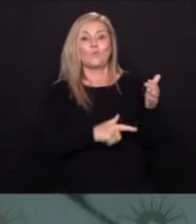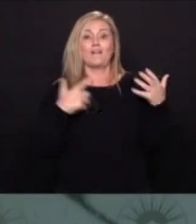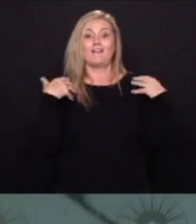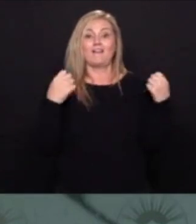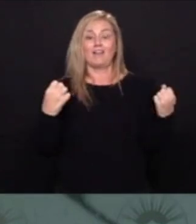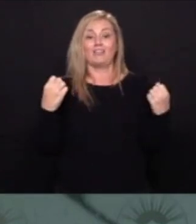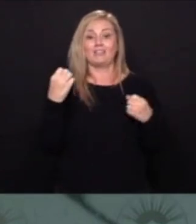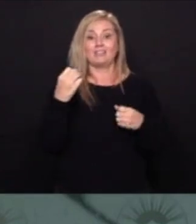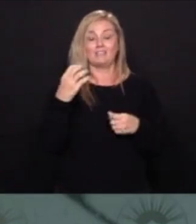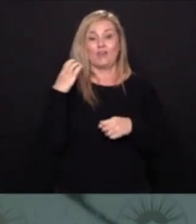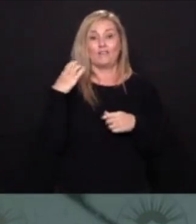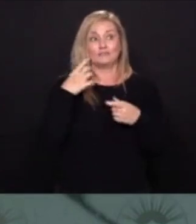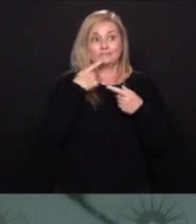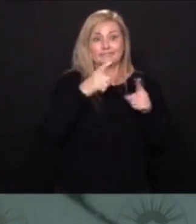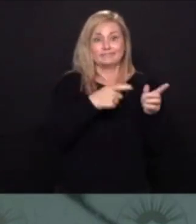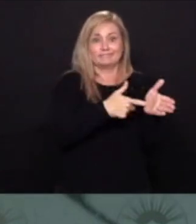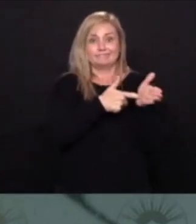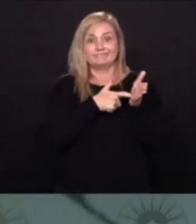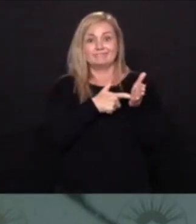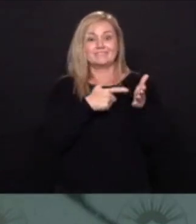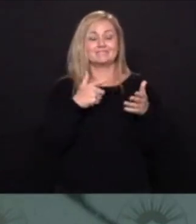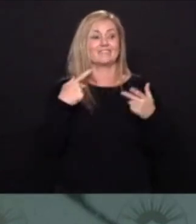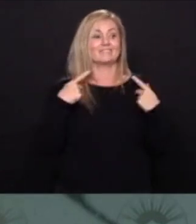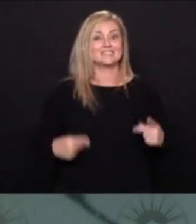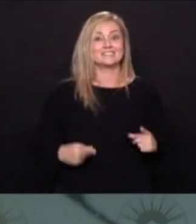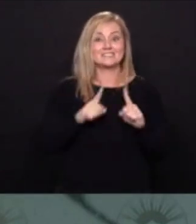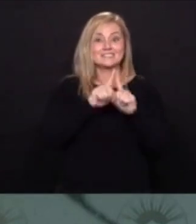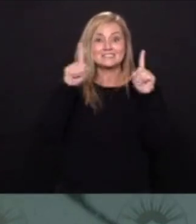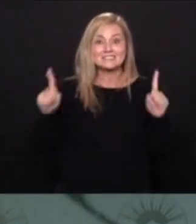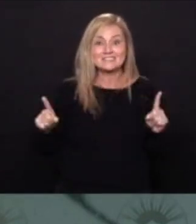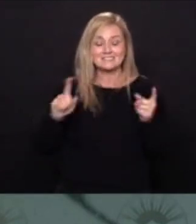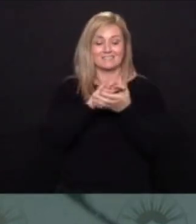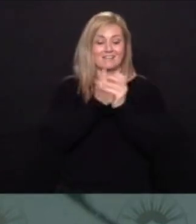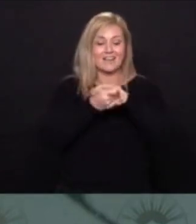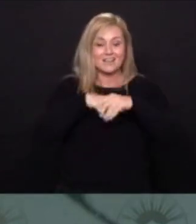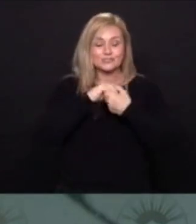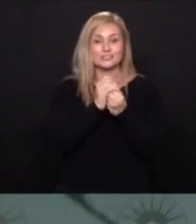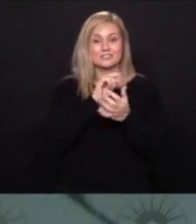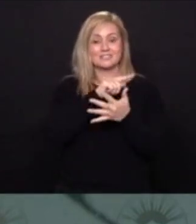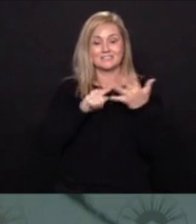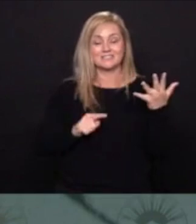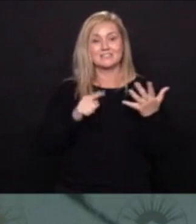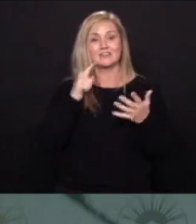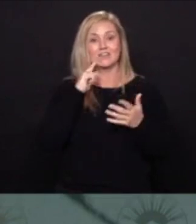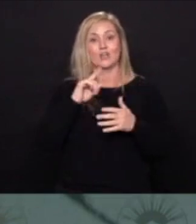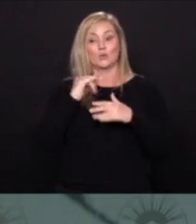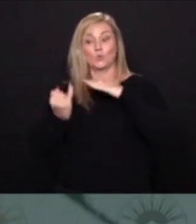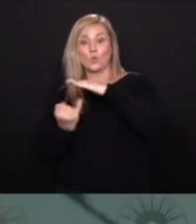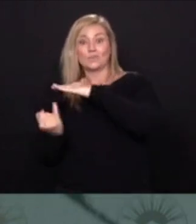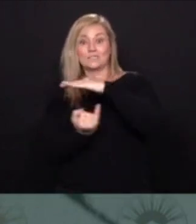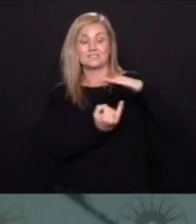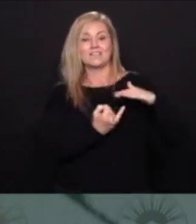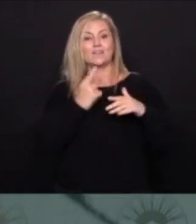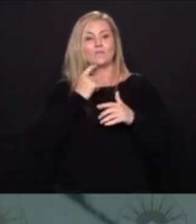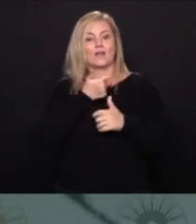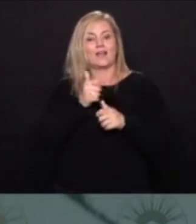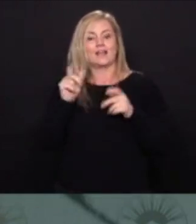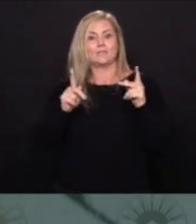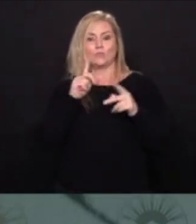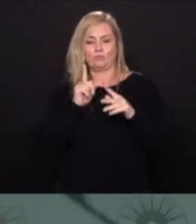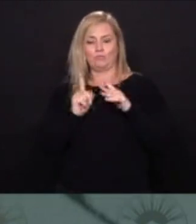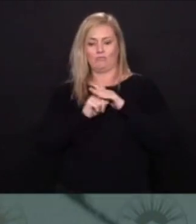on physical distancing, on important hygiene practices, and quarantining for those who may be feeling any